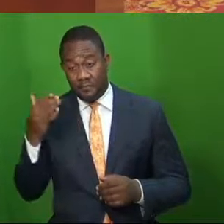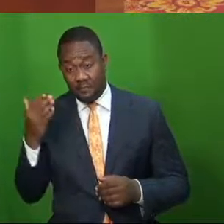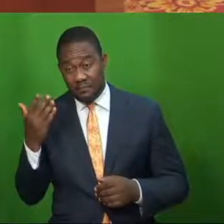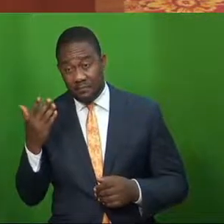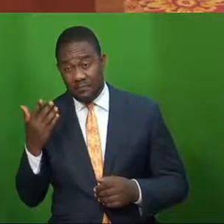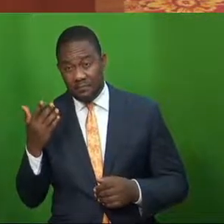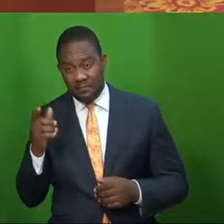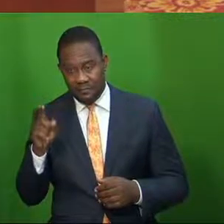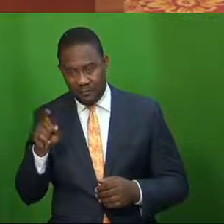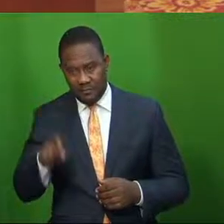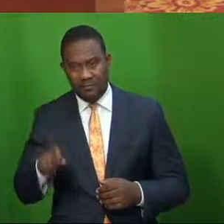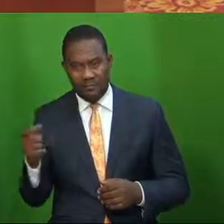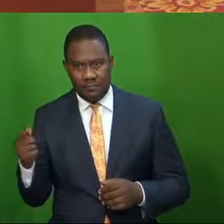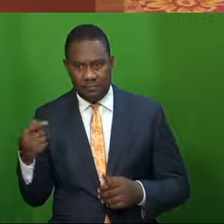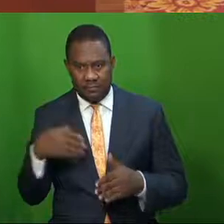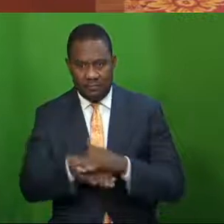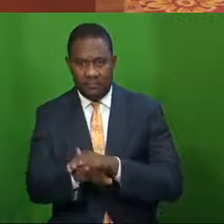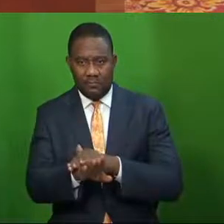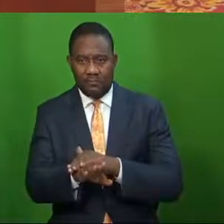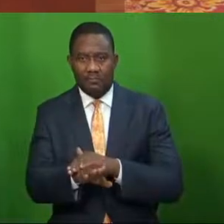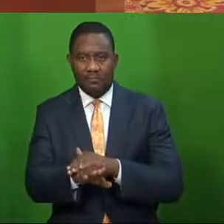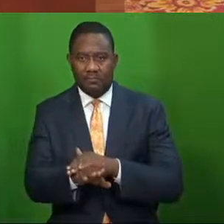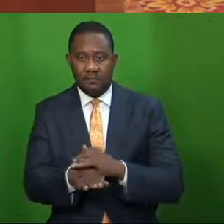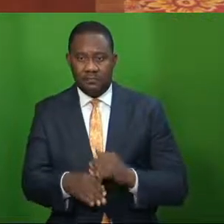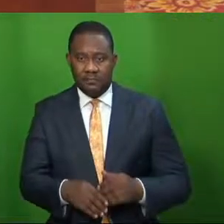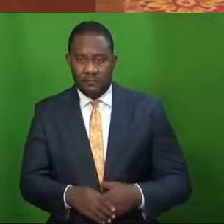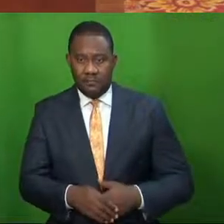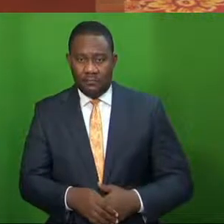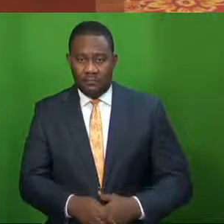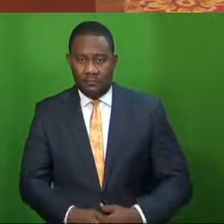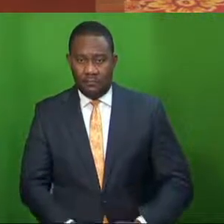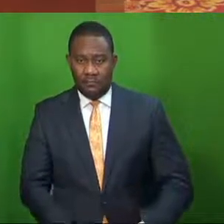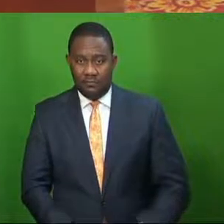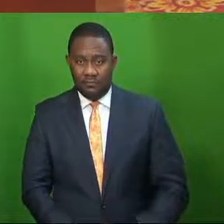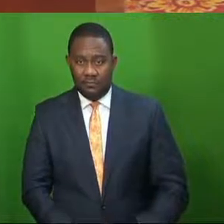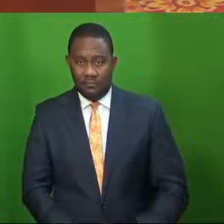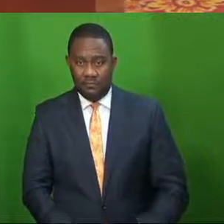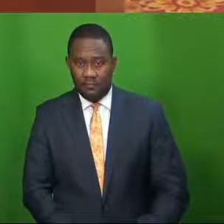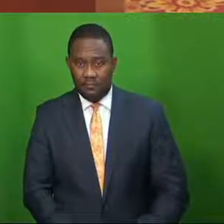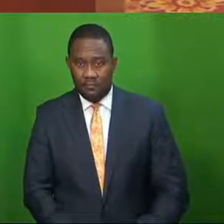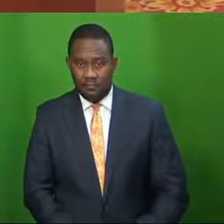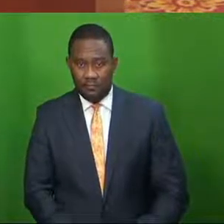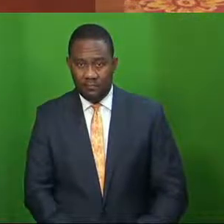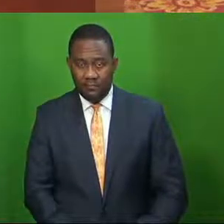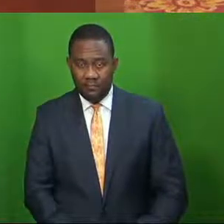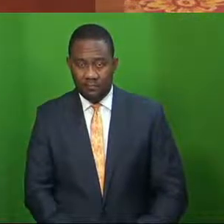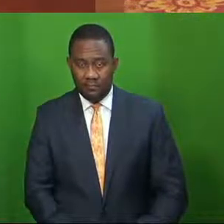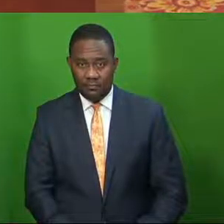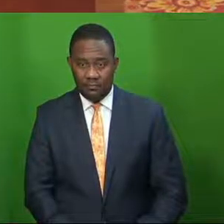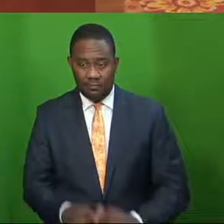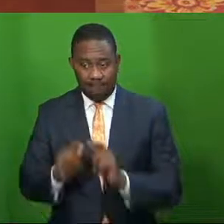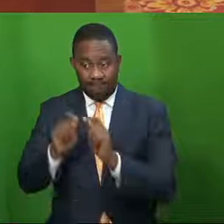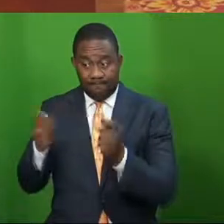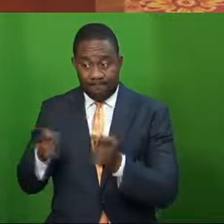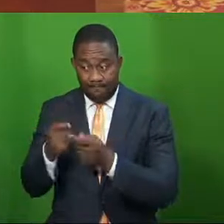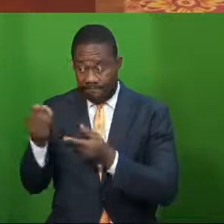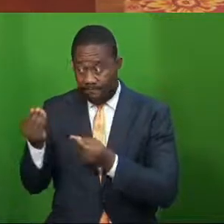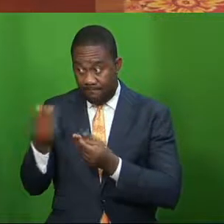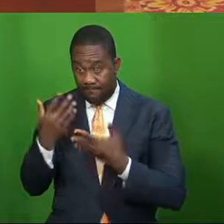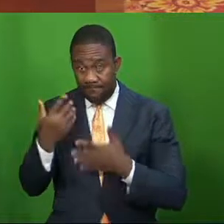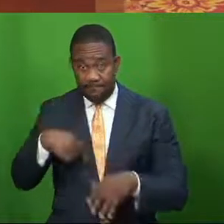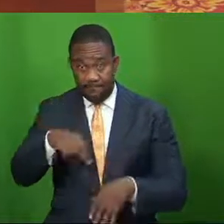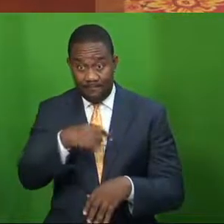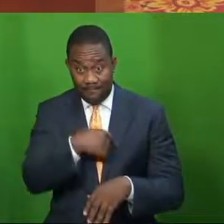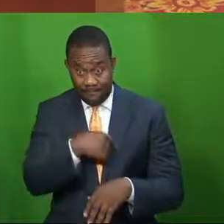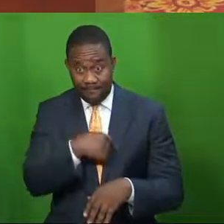and that indeed is going to be the way forward. They've just reported back to us that